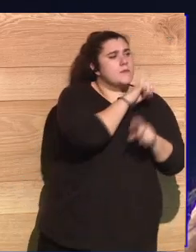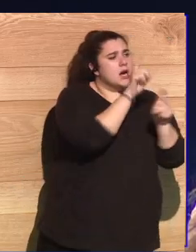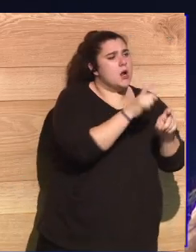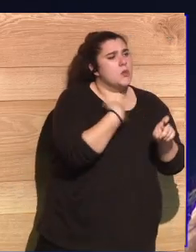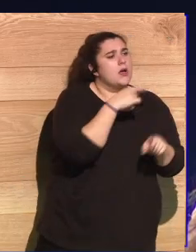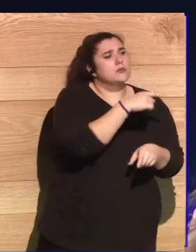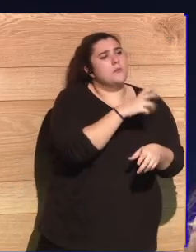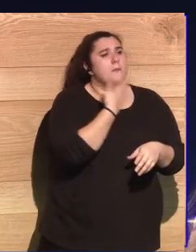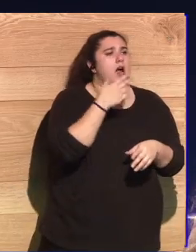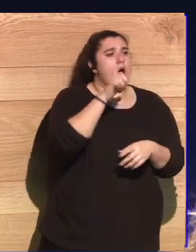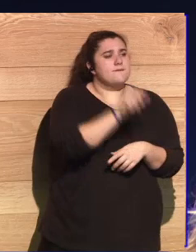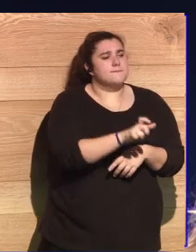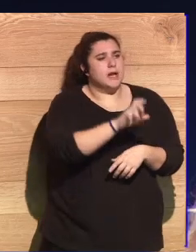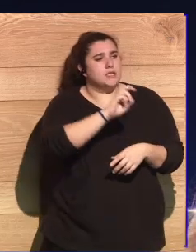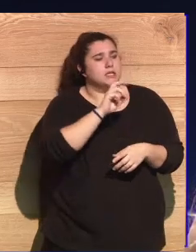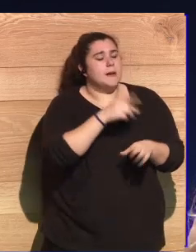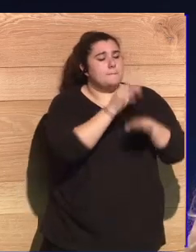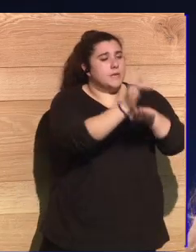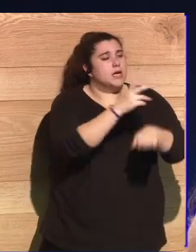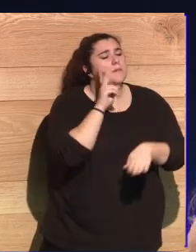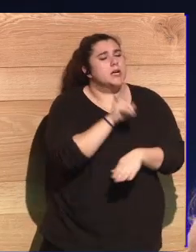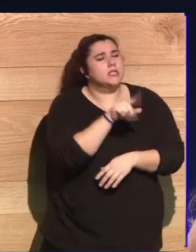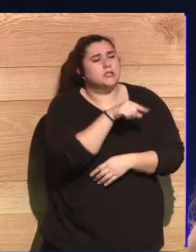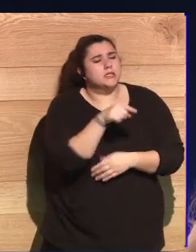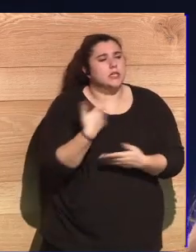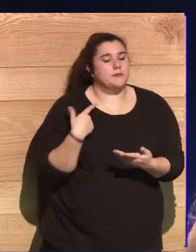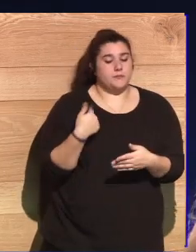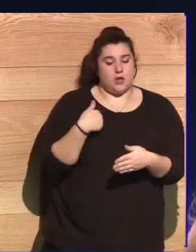the books waiting on my porch, I said, "Yep, and Jack's here for me too."